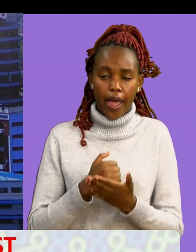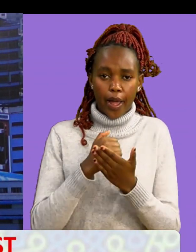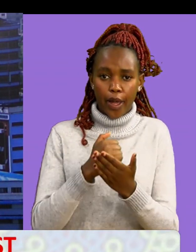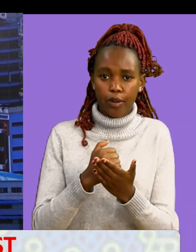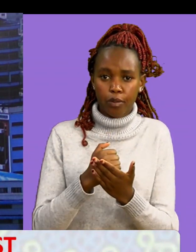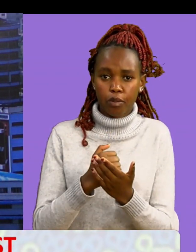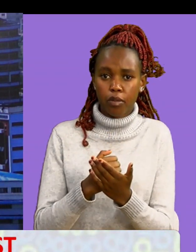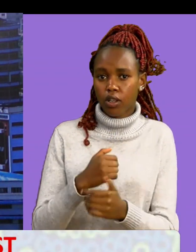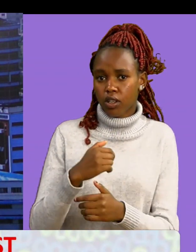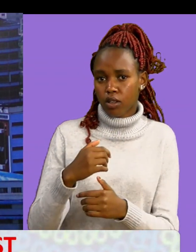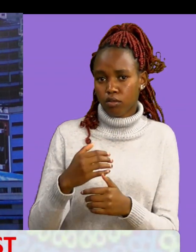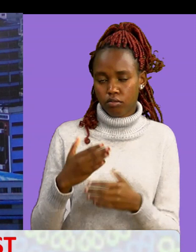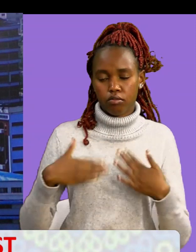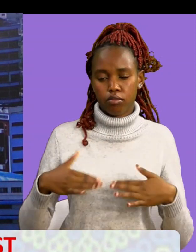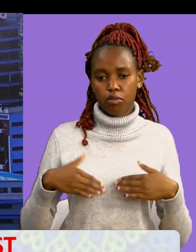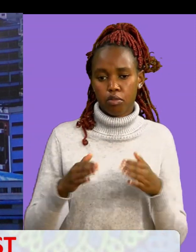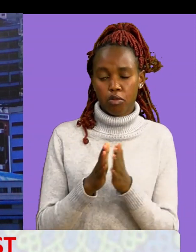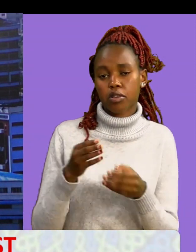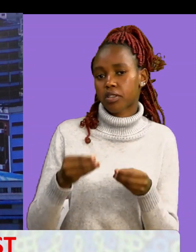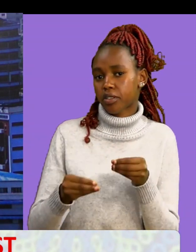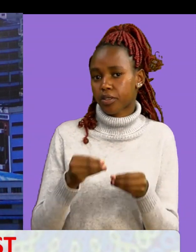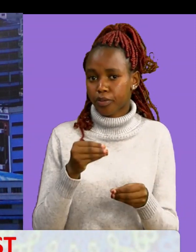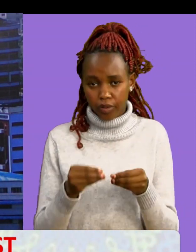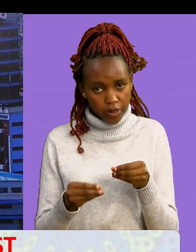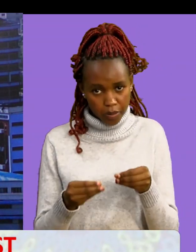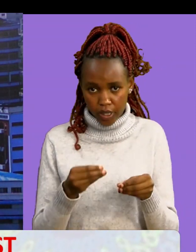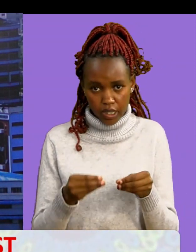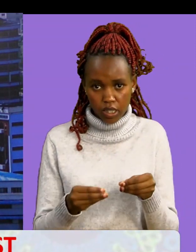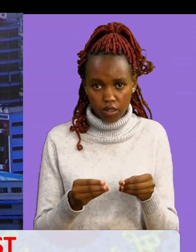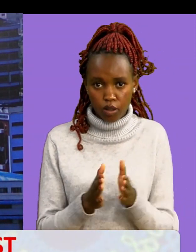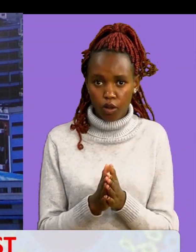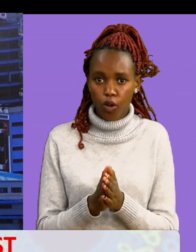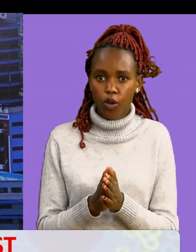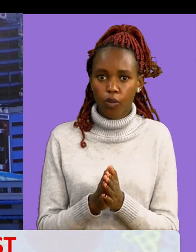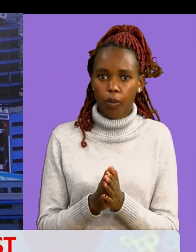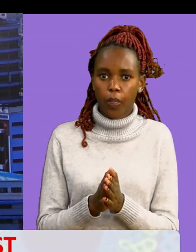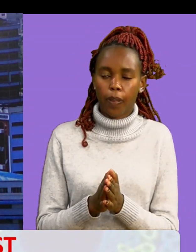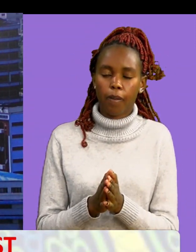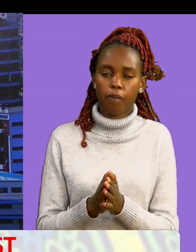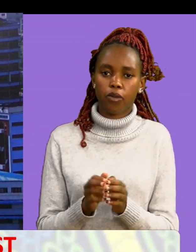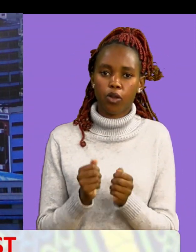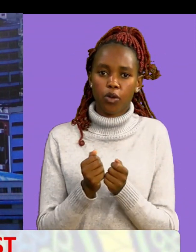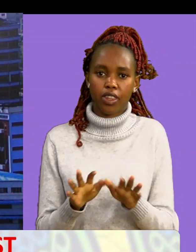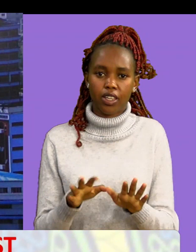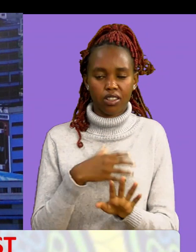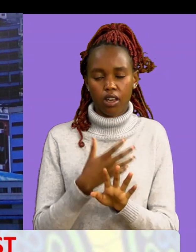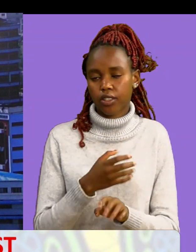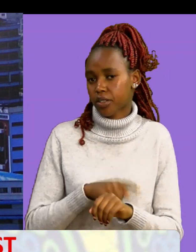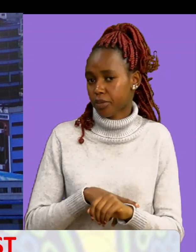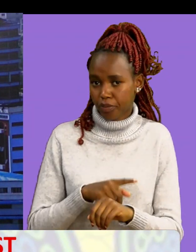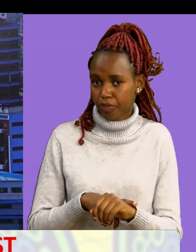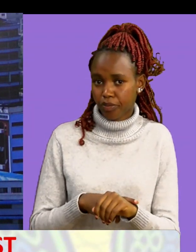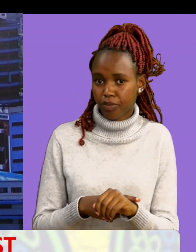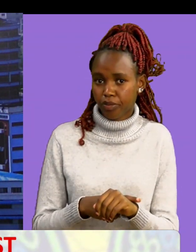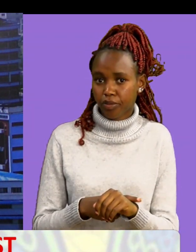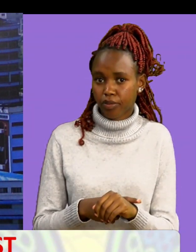the blind, visually impaired, to try and maneuver around without any difficulty. So creating harnessing that